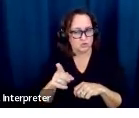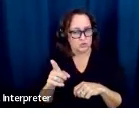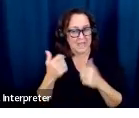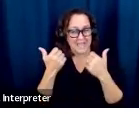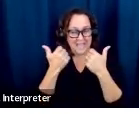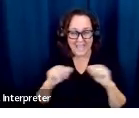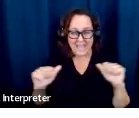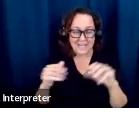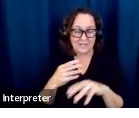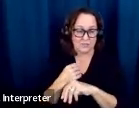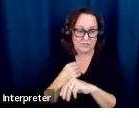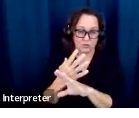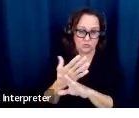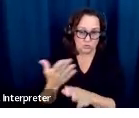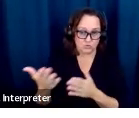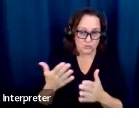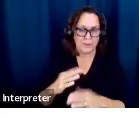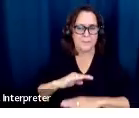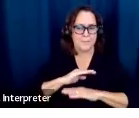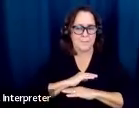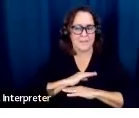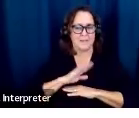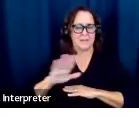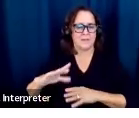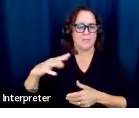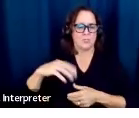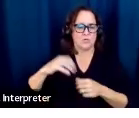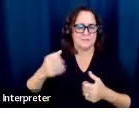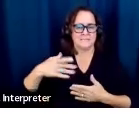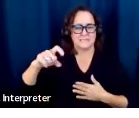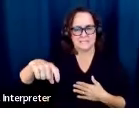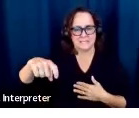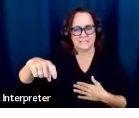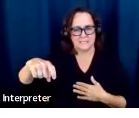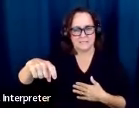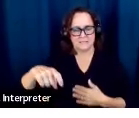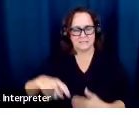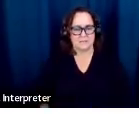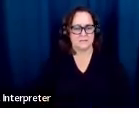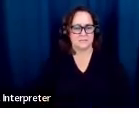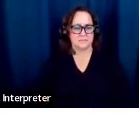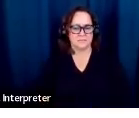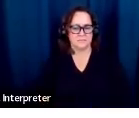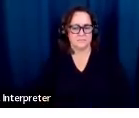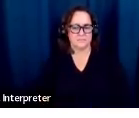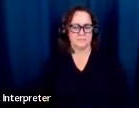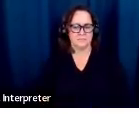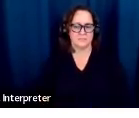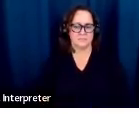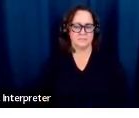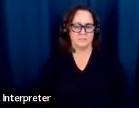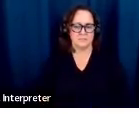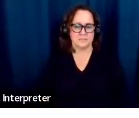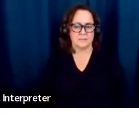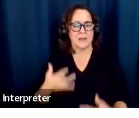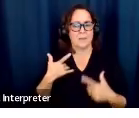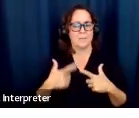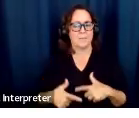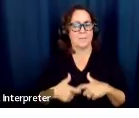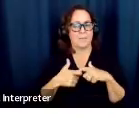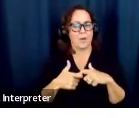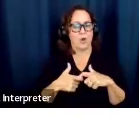virtual services they receive are meeting the participant's needs. And I'm going to pause here to see if there are any questions on virtual